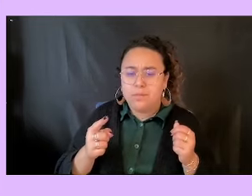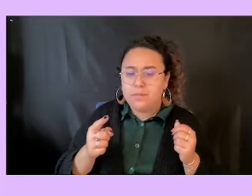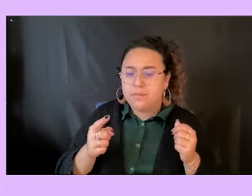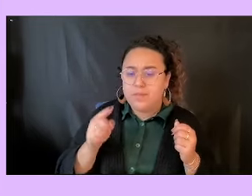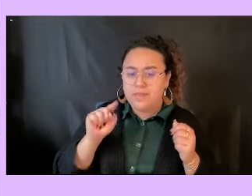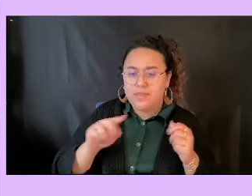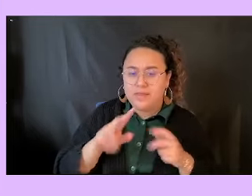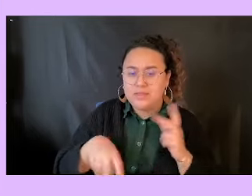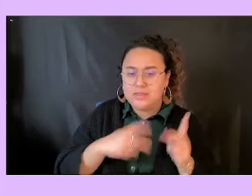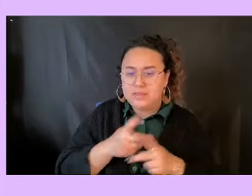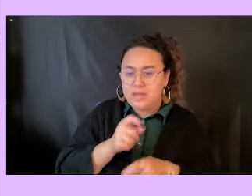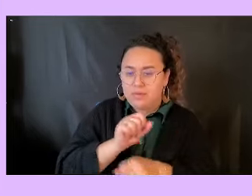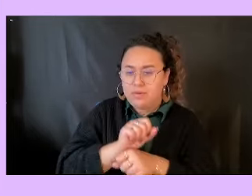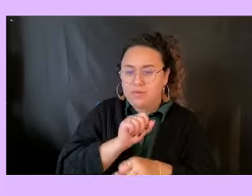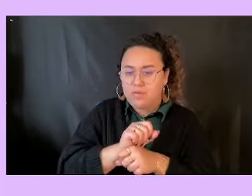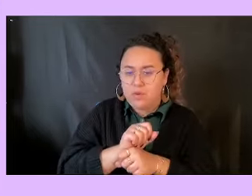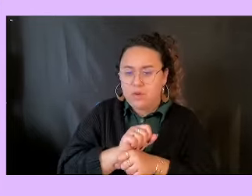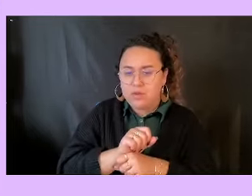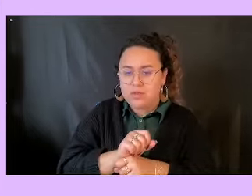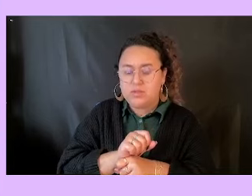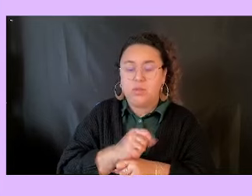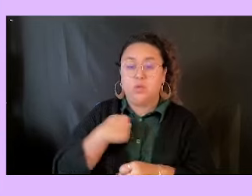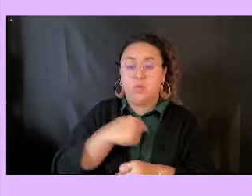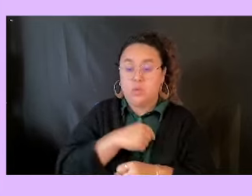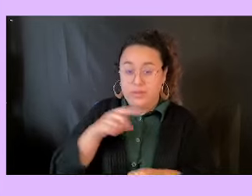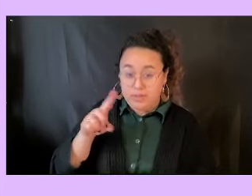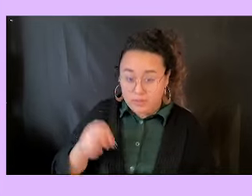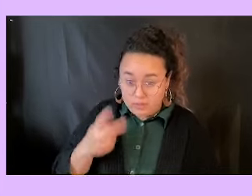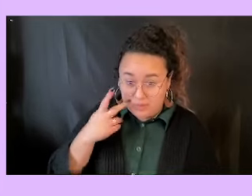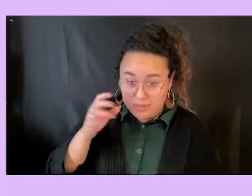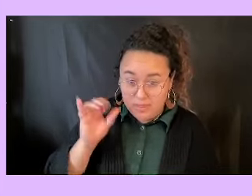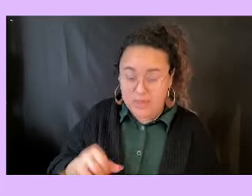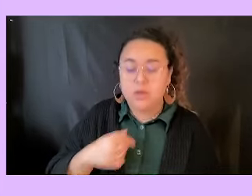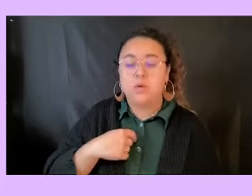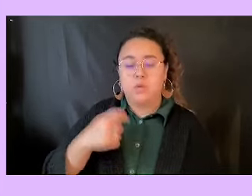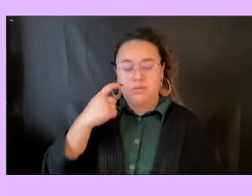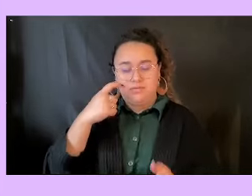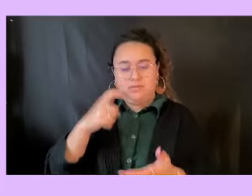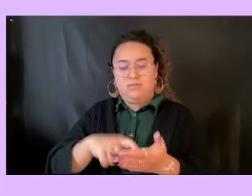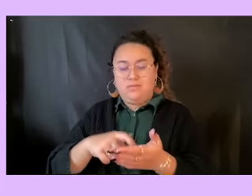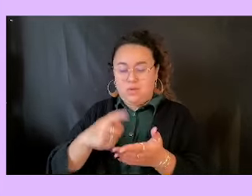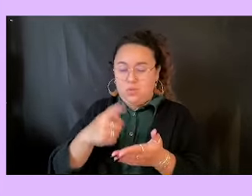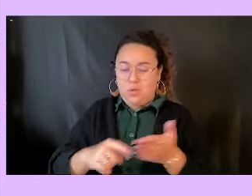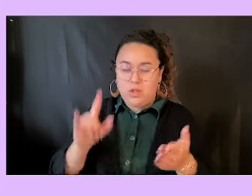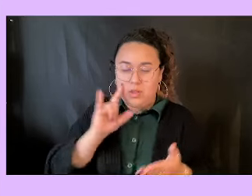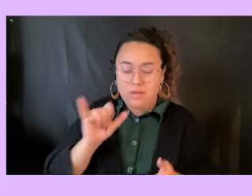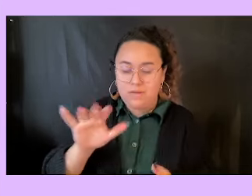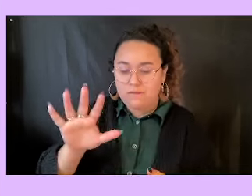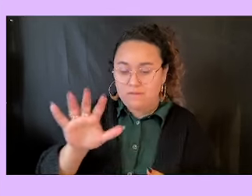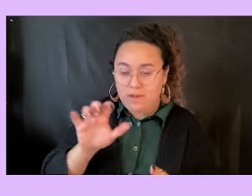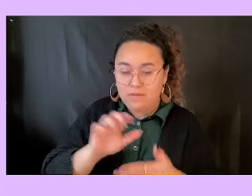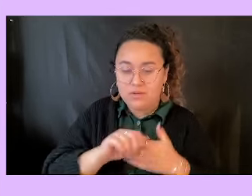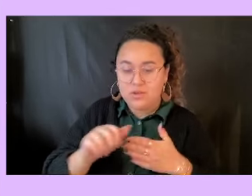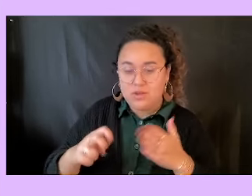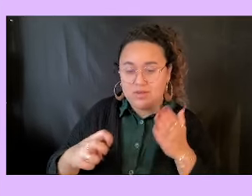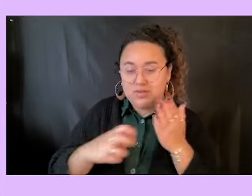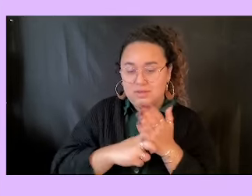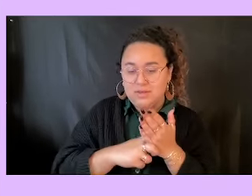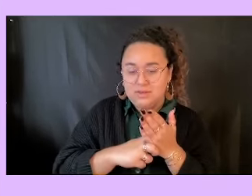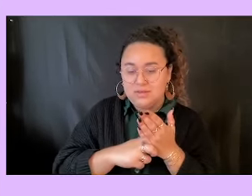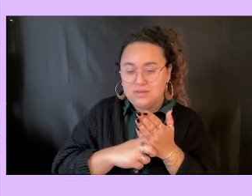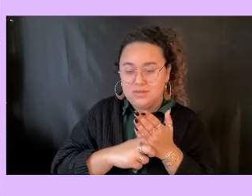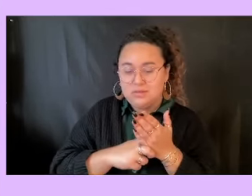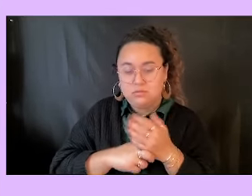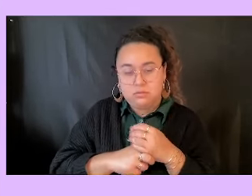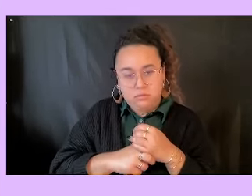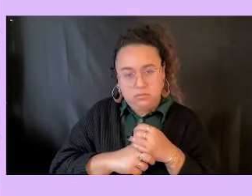this type of work. And when we do see it, we see what that looks like $500 tickets, and